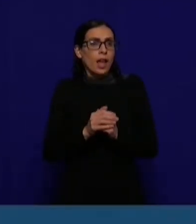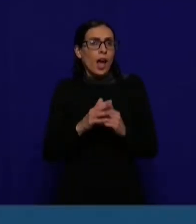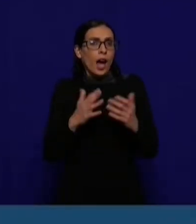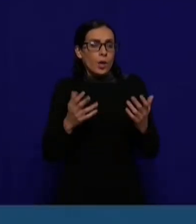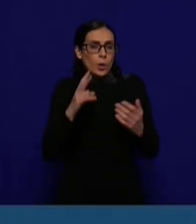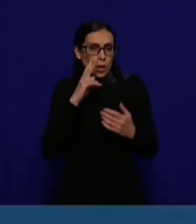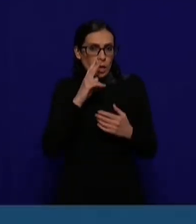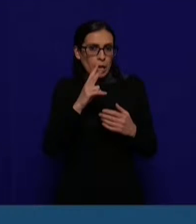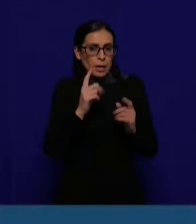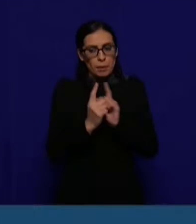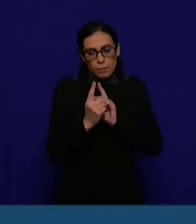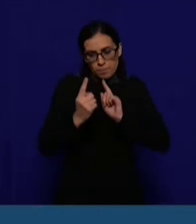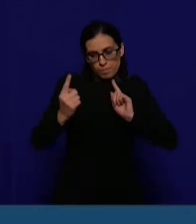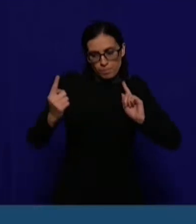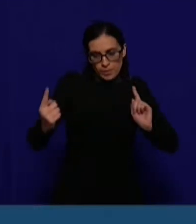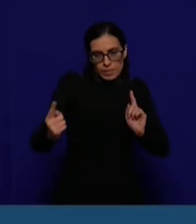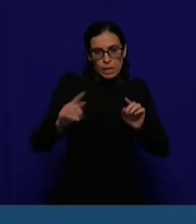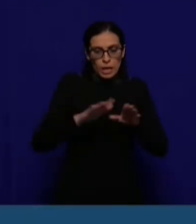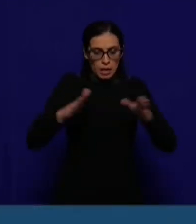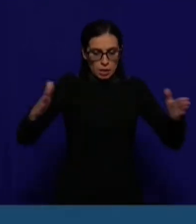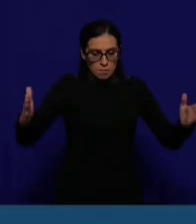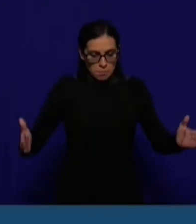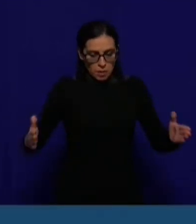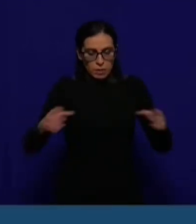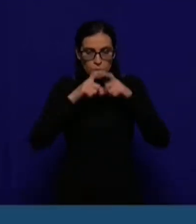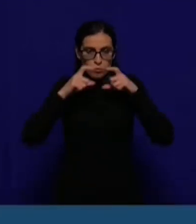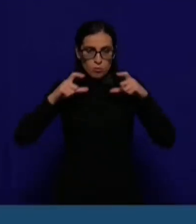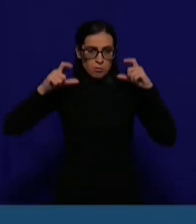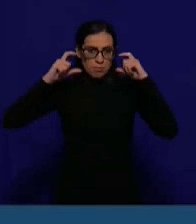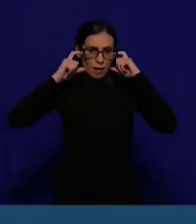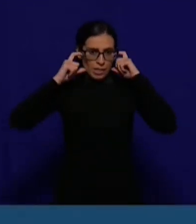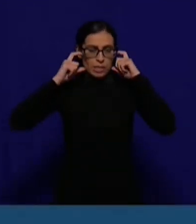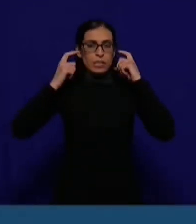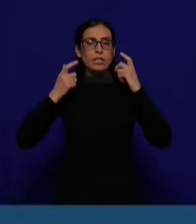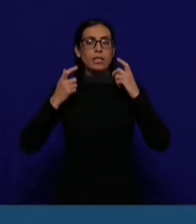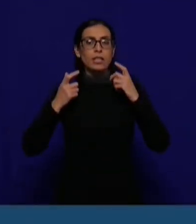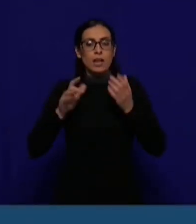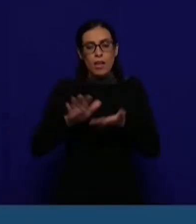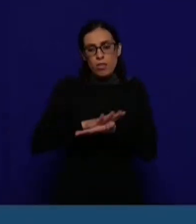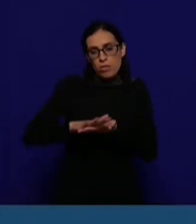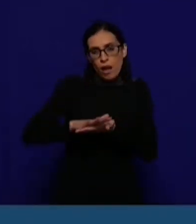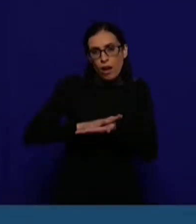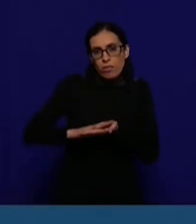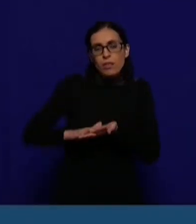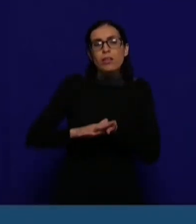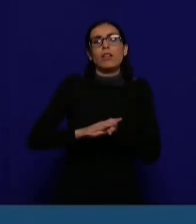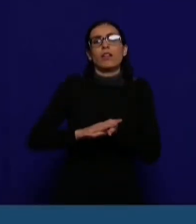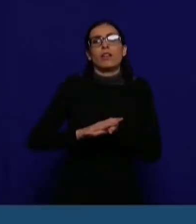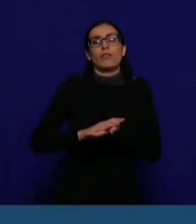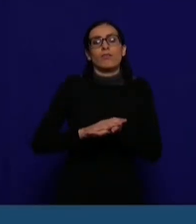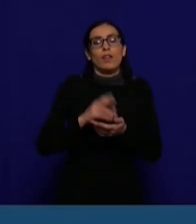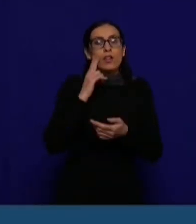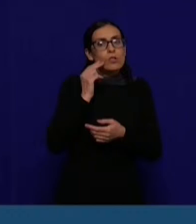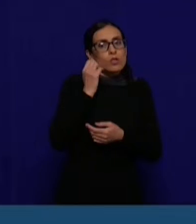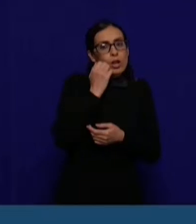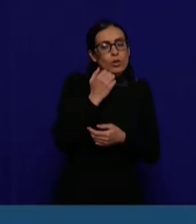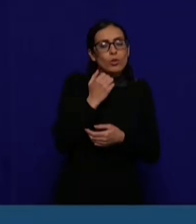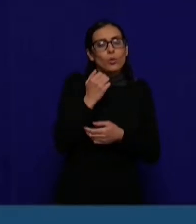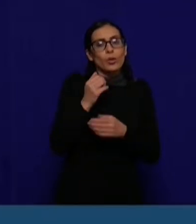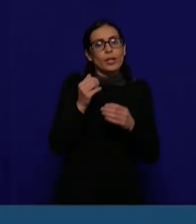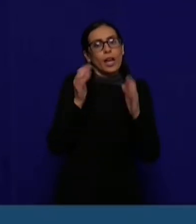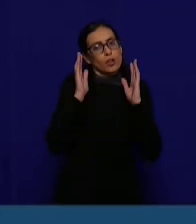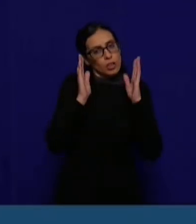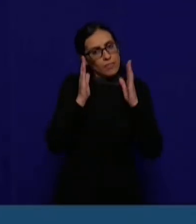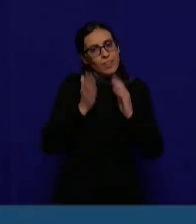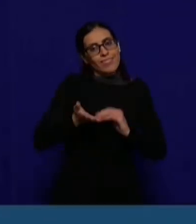ta' distanza bejn id-desks, l-użu tal-maskri fl-iskejjer li jiġu ċċekkjati, kooperazzjoni tal-ġenituri li ma jibatux it-tfal jekk ikunu